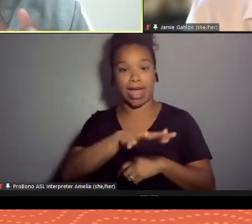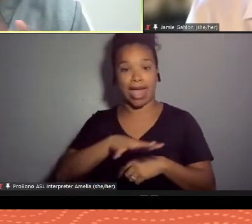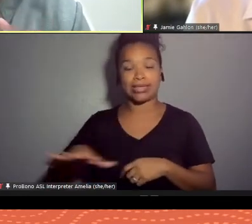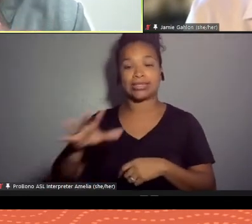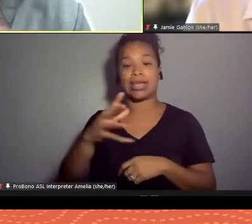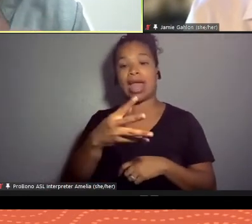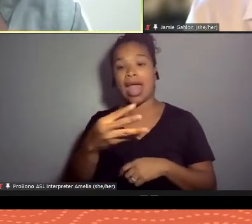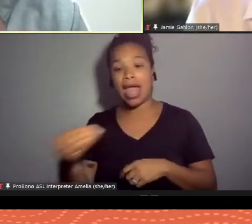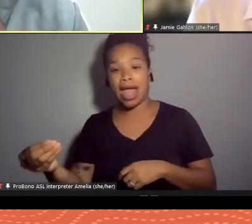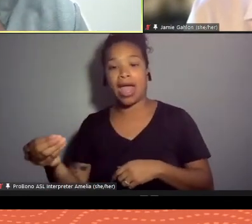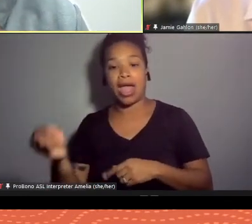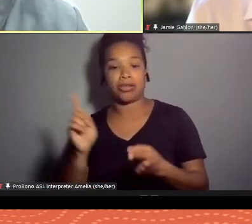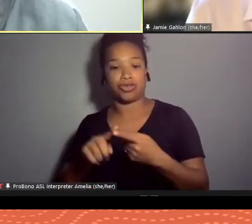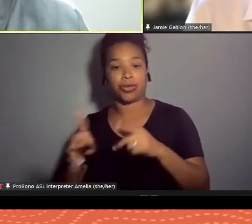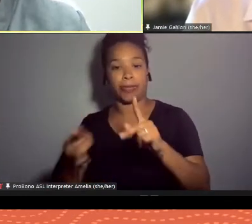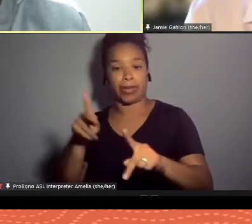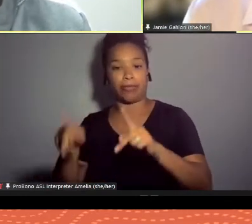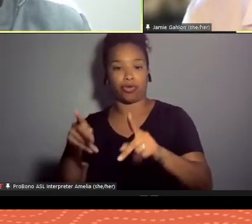with.